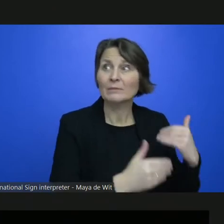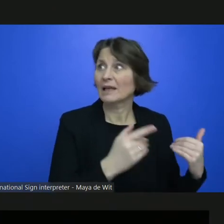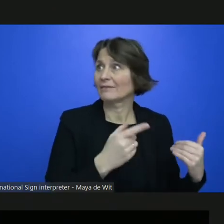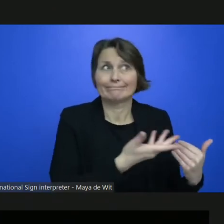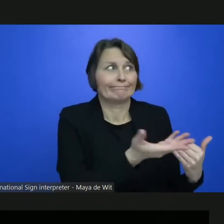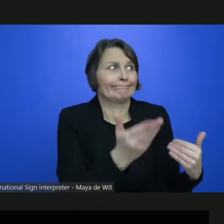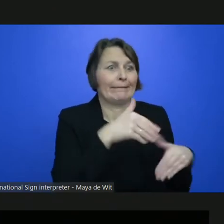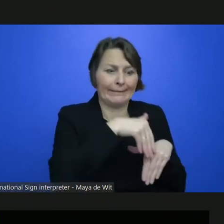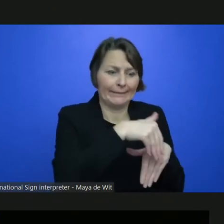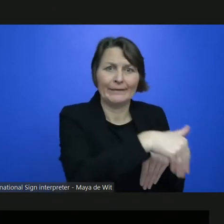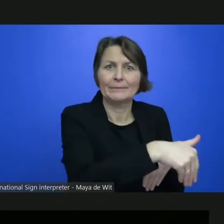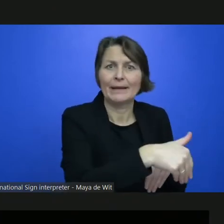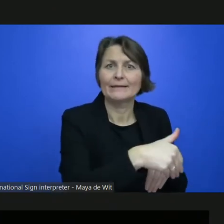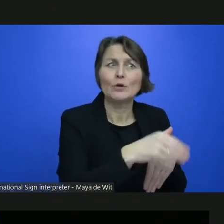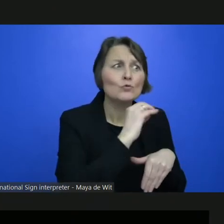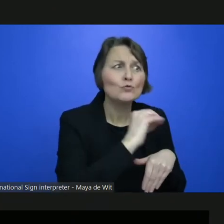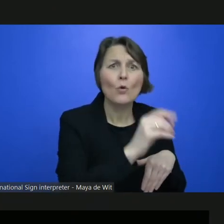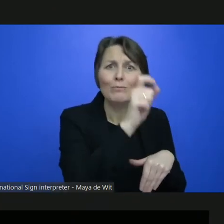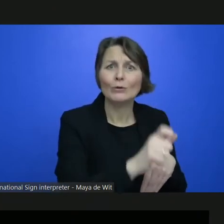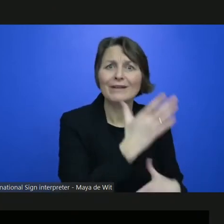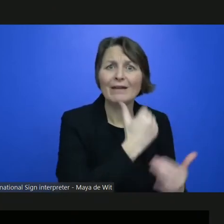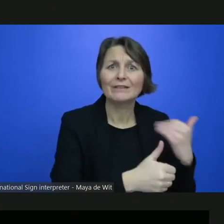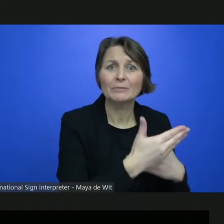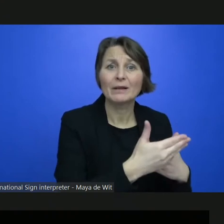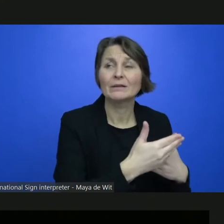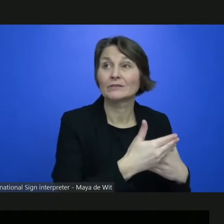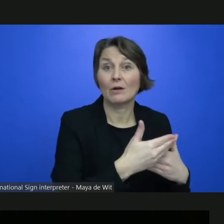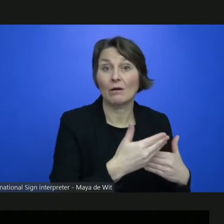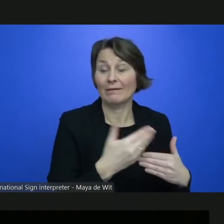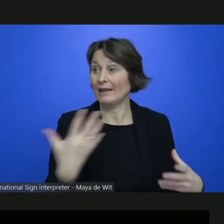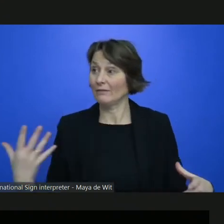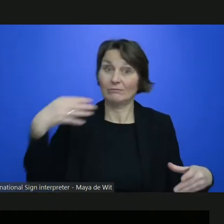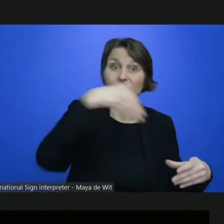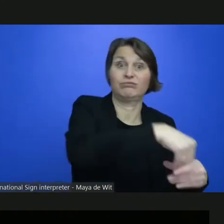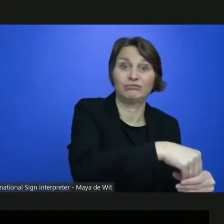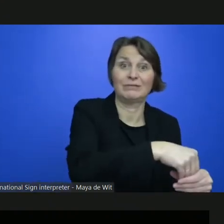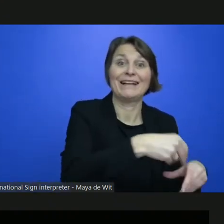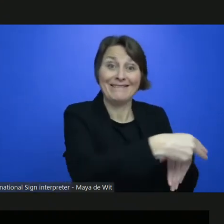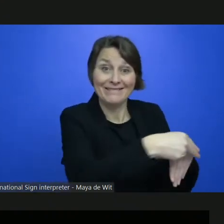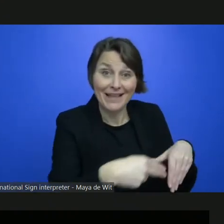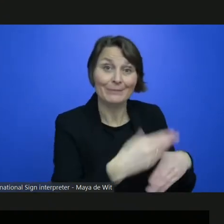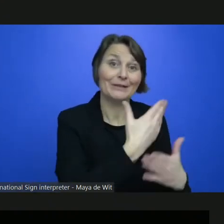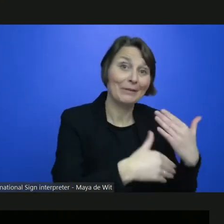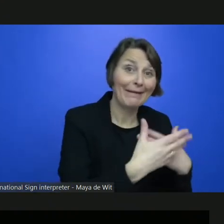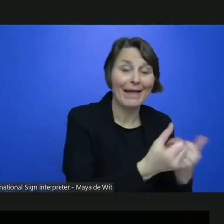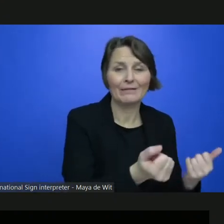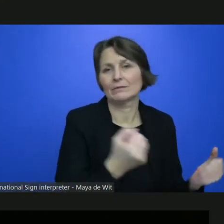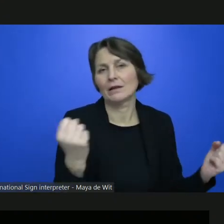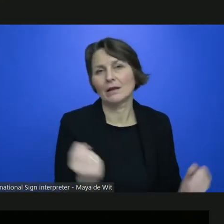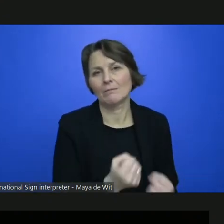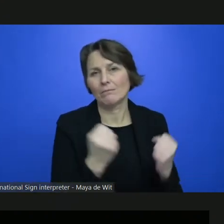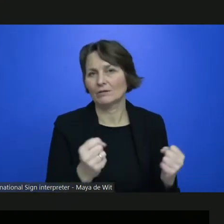never will be. If we look at the actual assessment tools, neither their content, their usability, nor